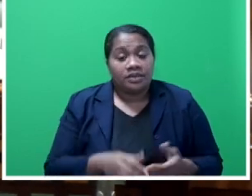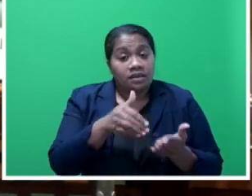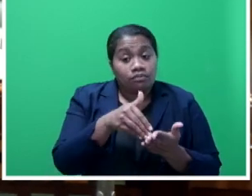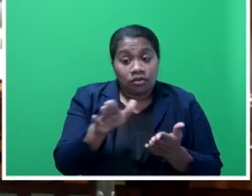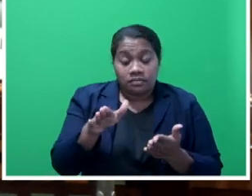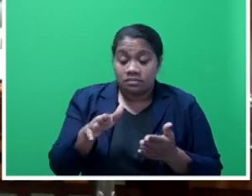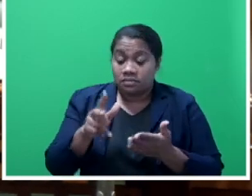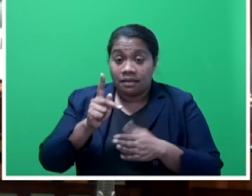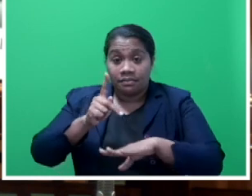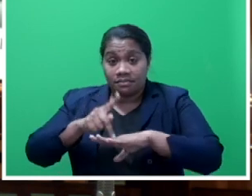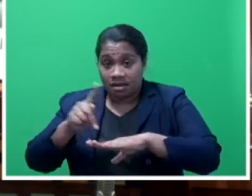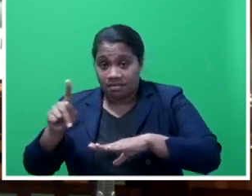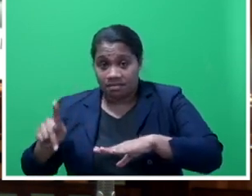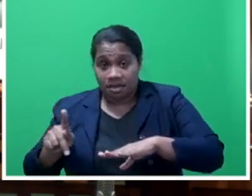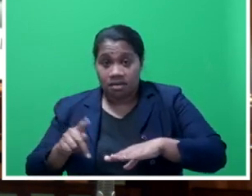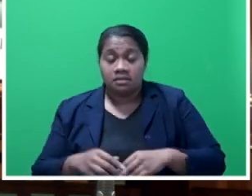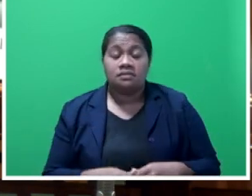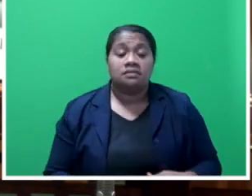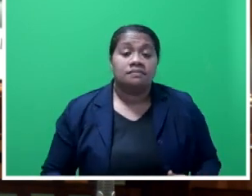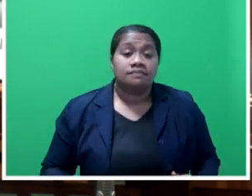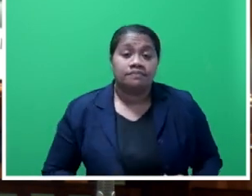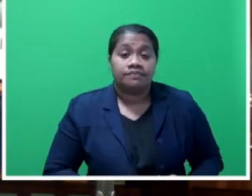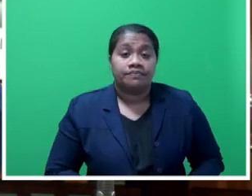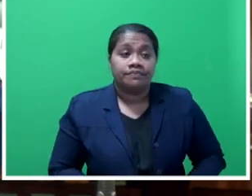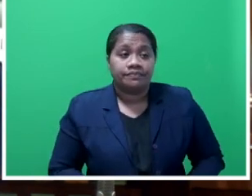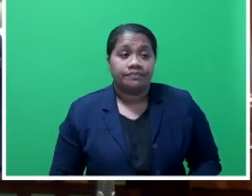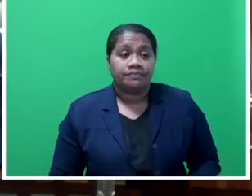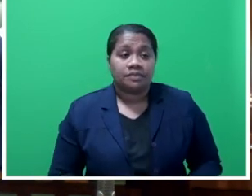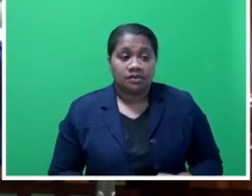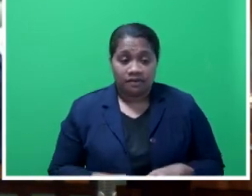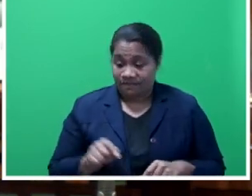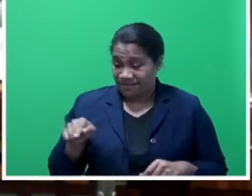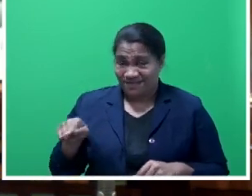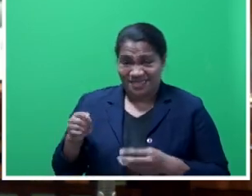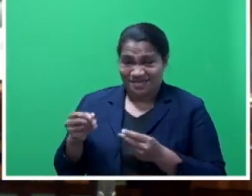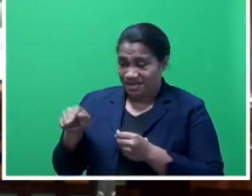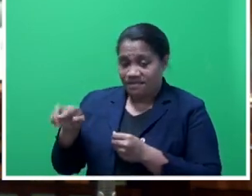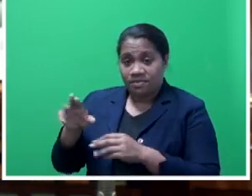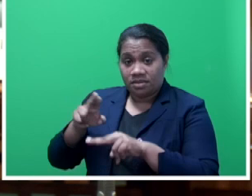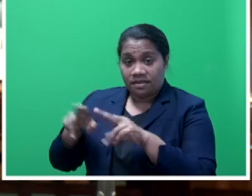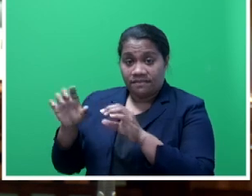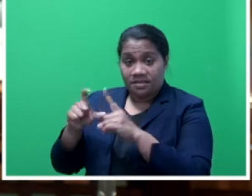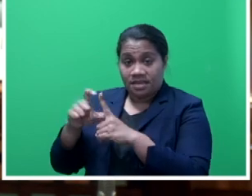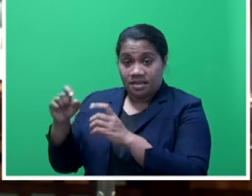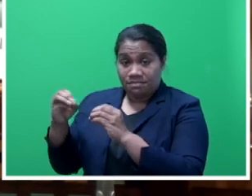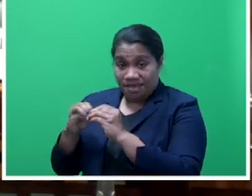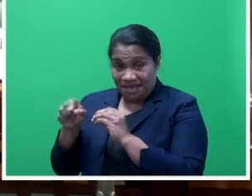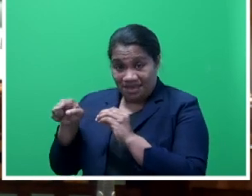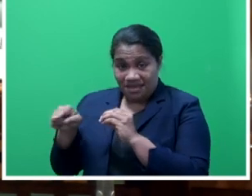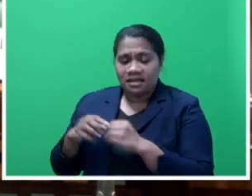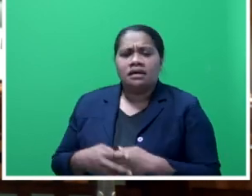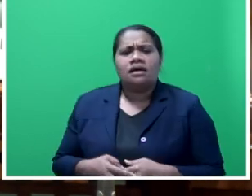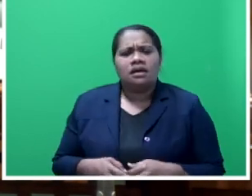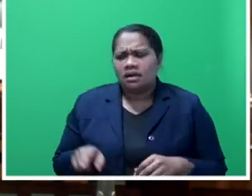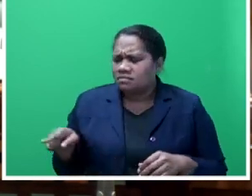Parliament of this guarantee to FDB is nothing extraordinary. It is the